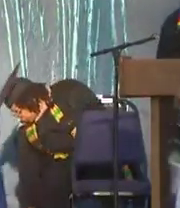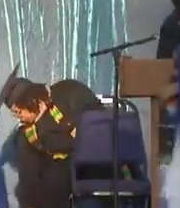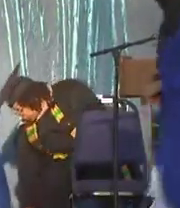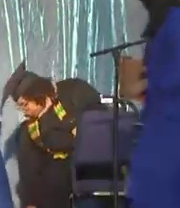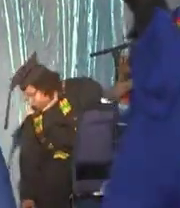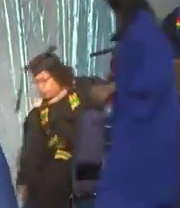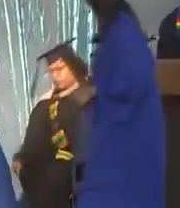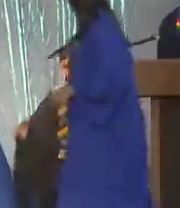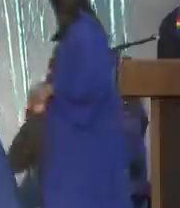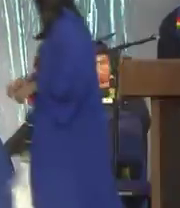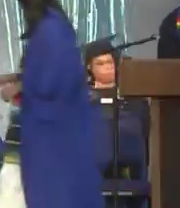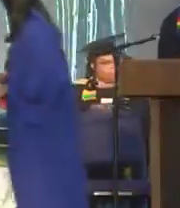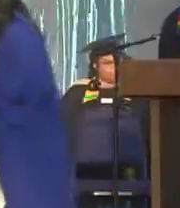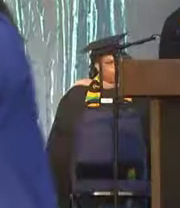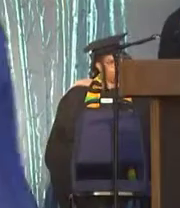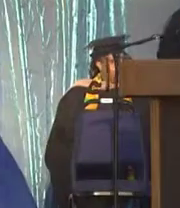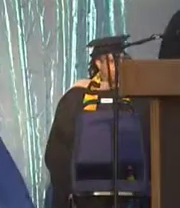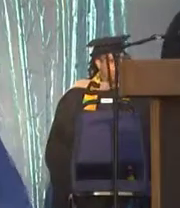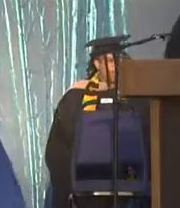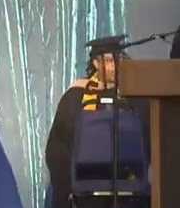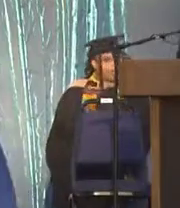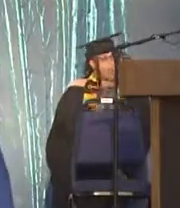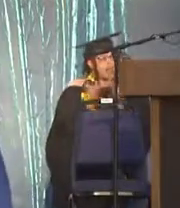Vivian Lopez Diaz.